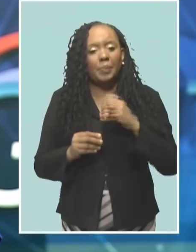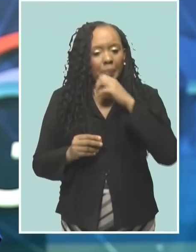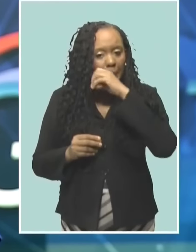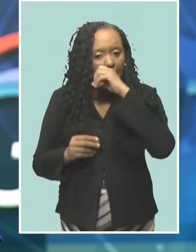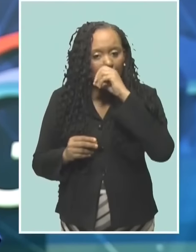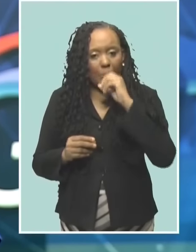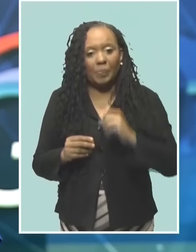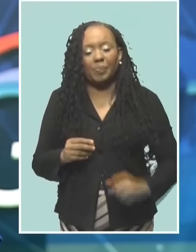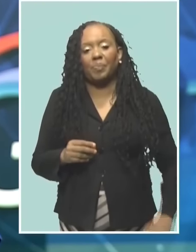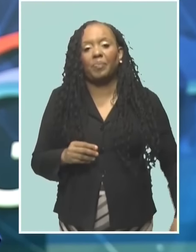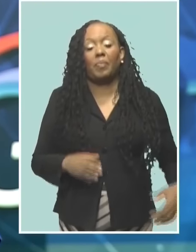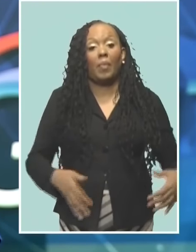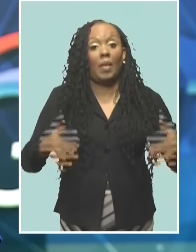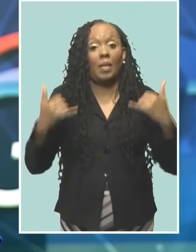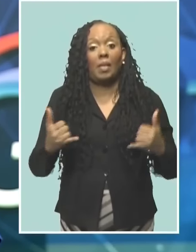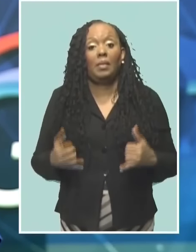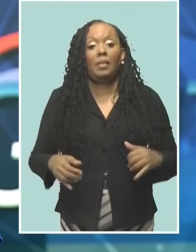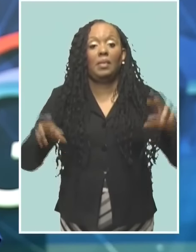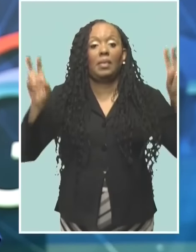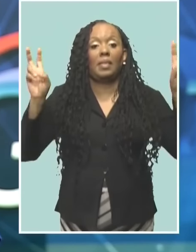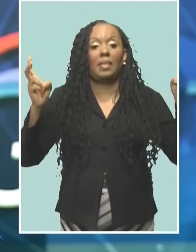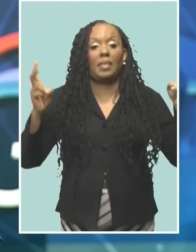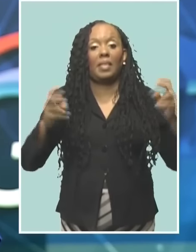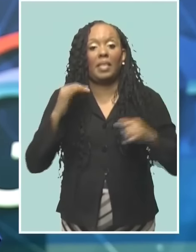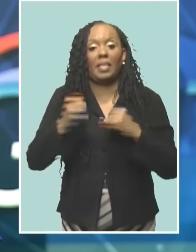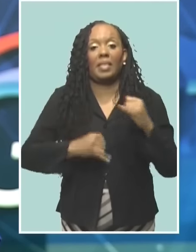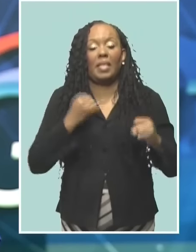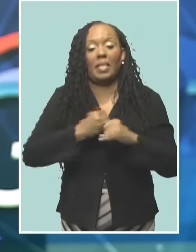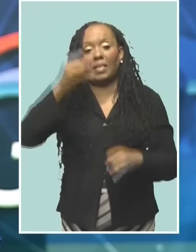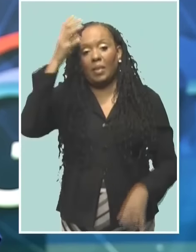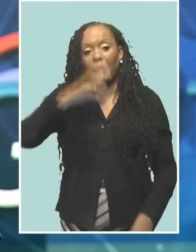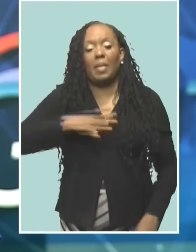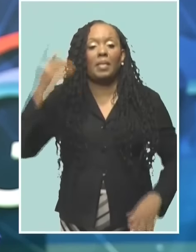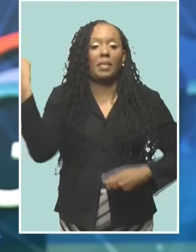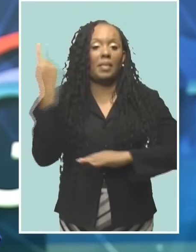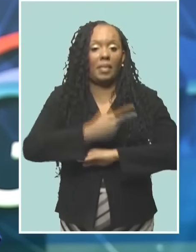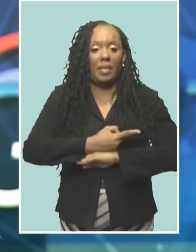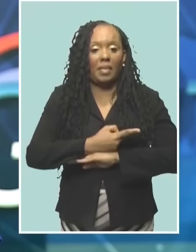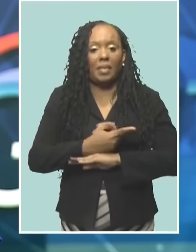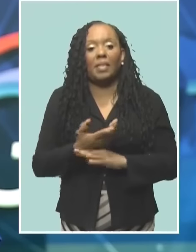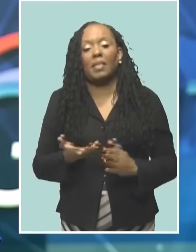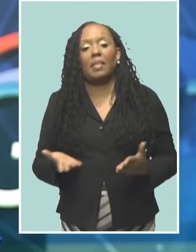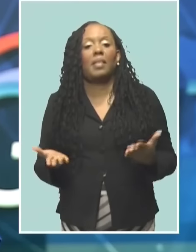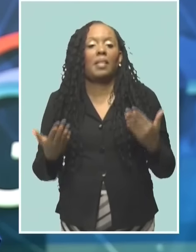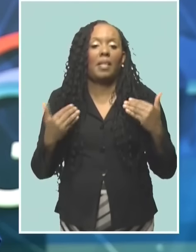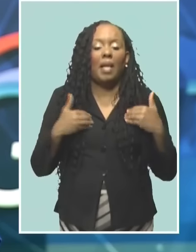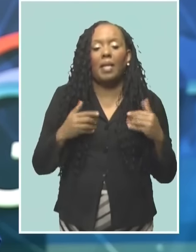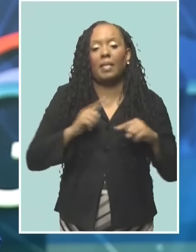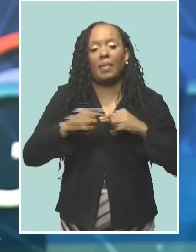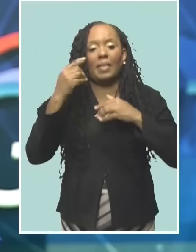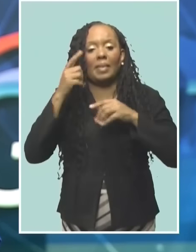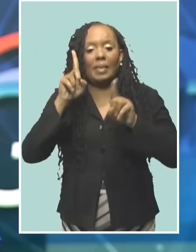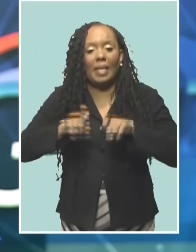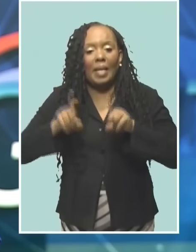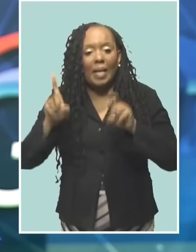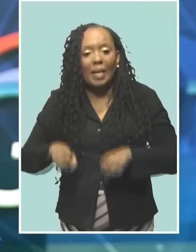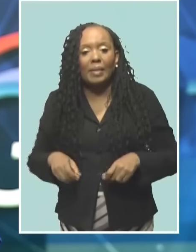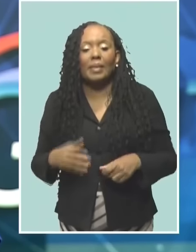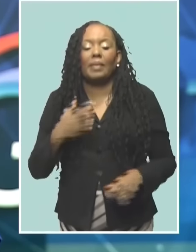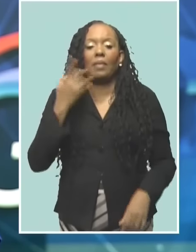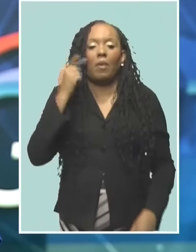red carpet was rolled out for the island's men for International Men's Day. They were treated to prostate, diabetes and high blood